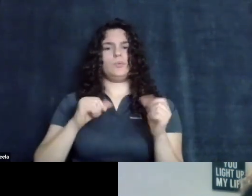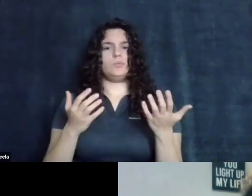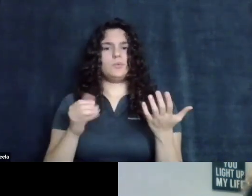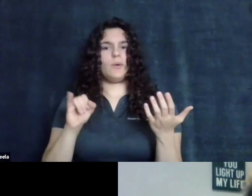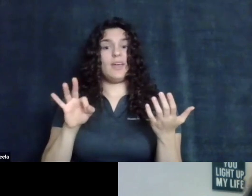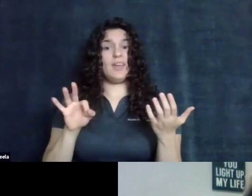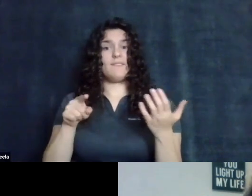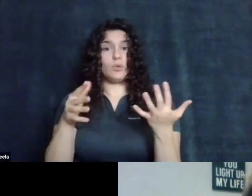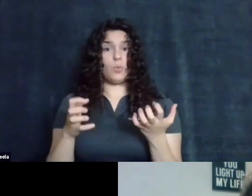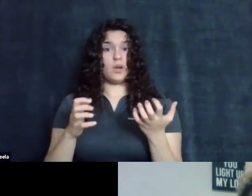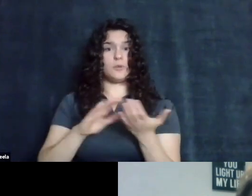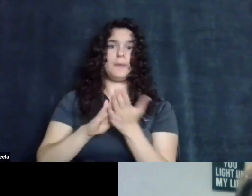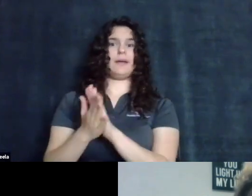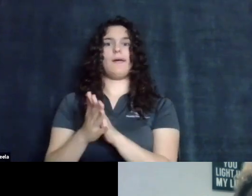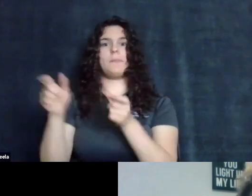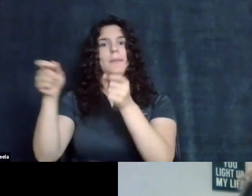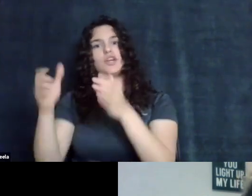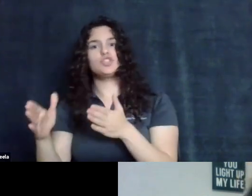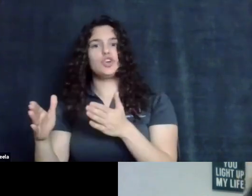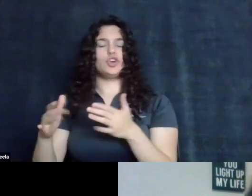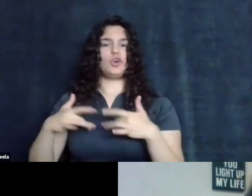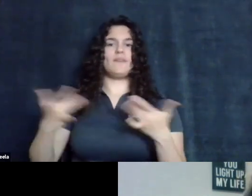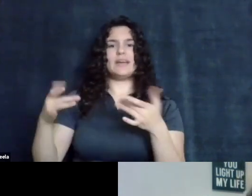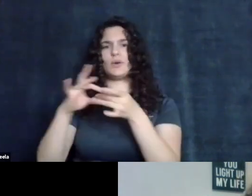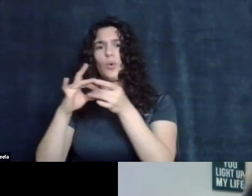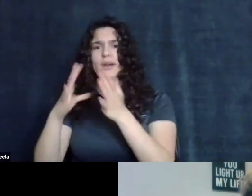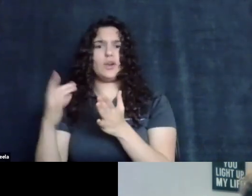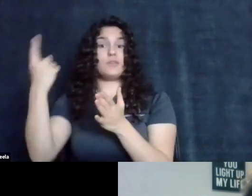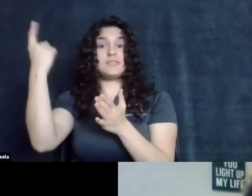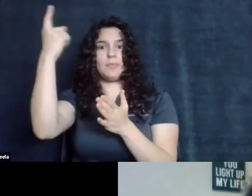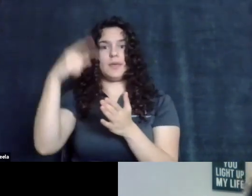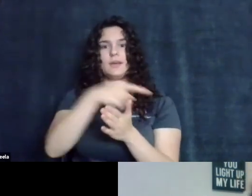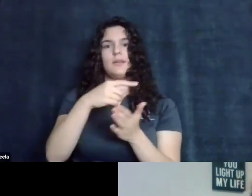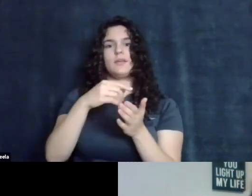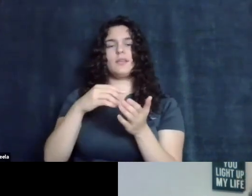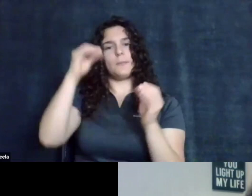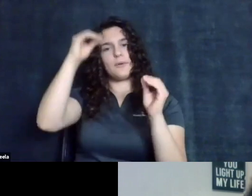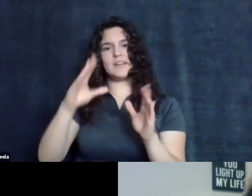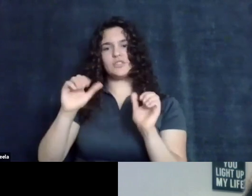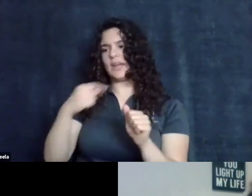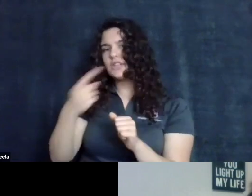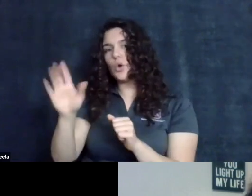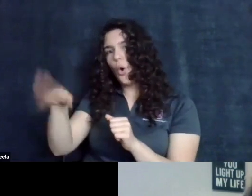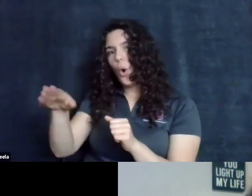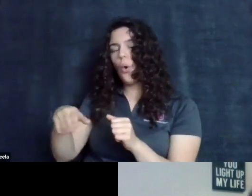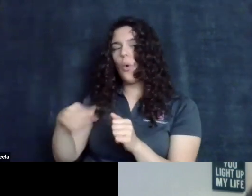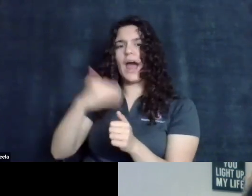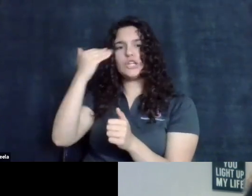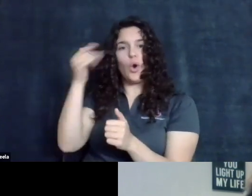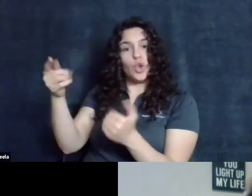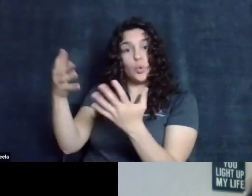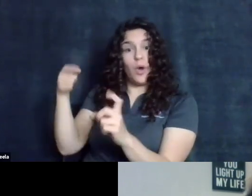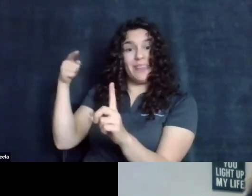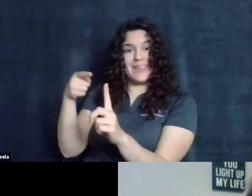that events manager, events coordinator someday, they know if there's an internship, okay, I can go to this student because I know they'd be perfect for